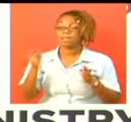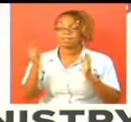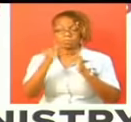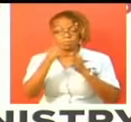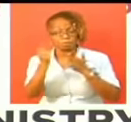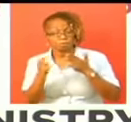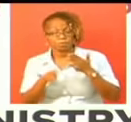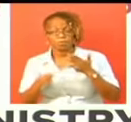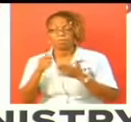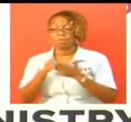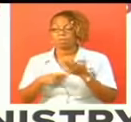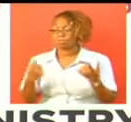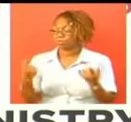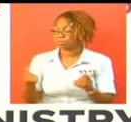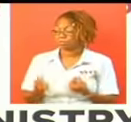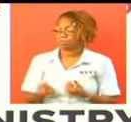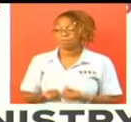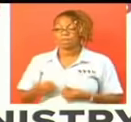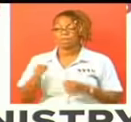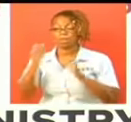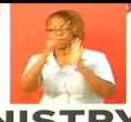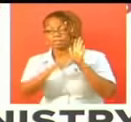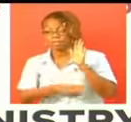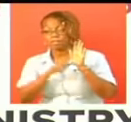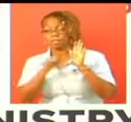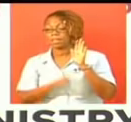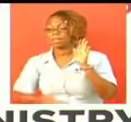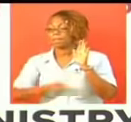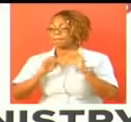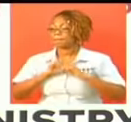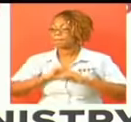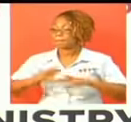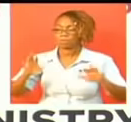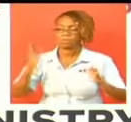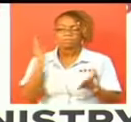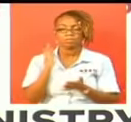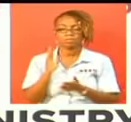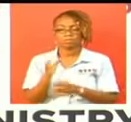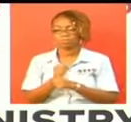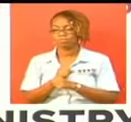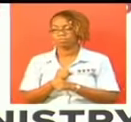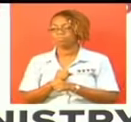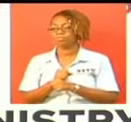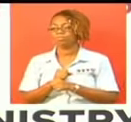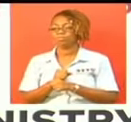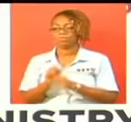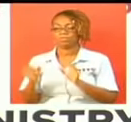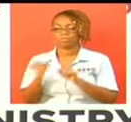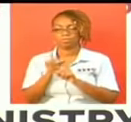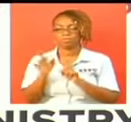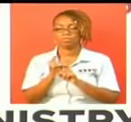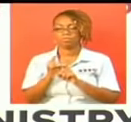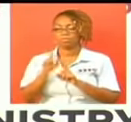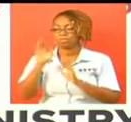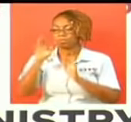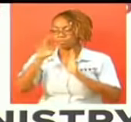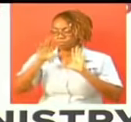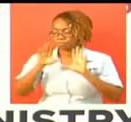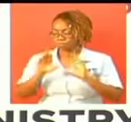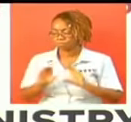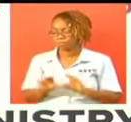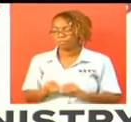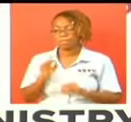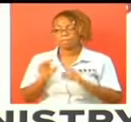reduce the risk of transmission. With respect to the over 65s, as additional vaccines become